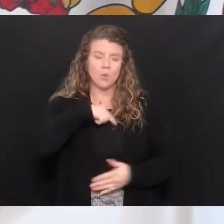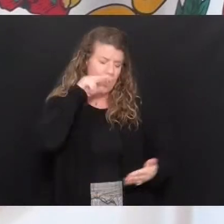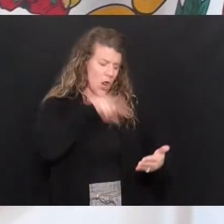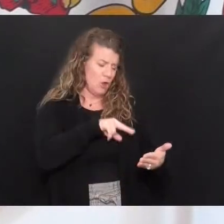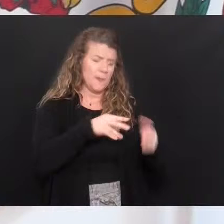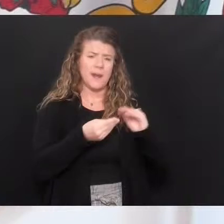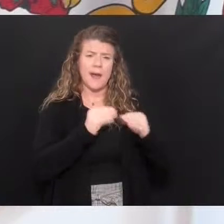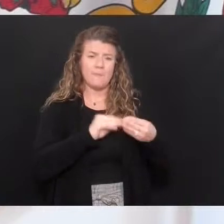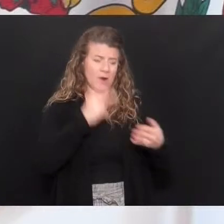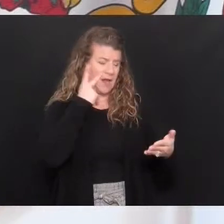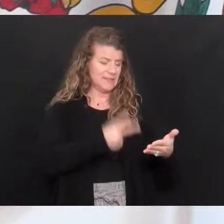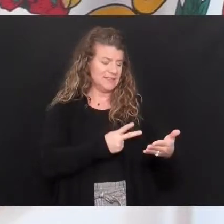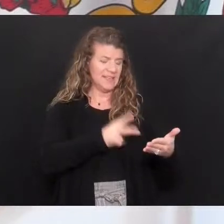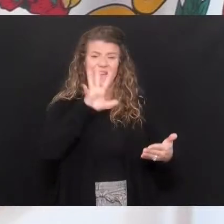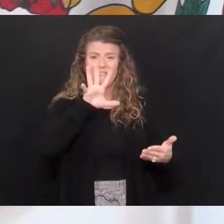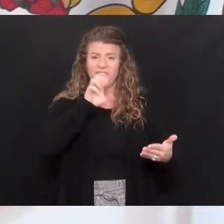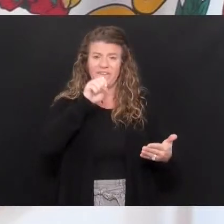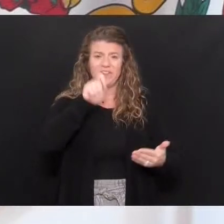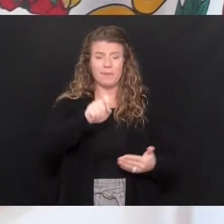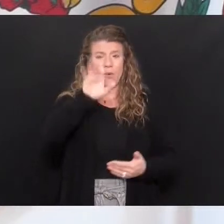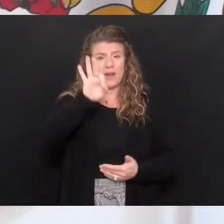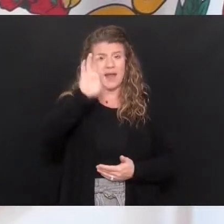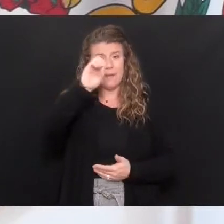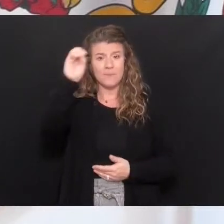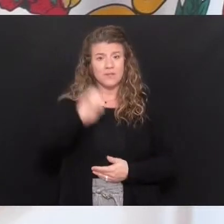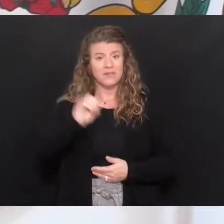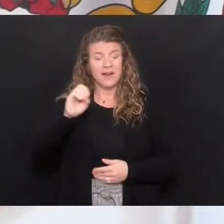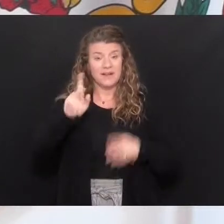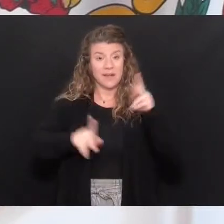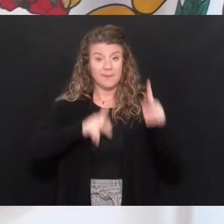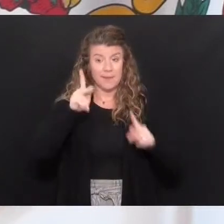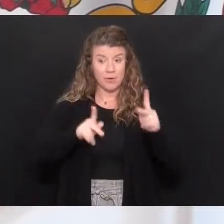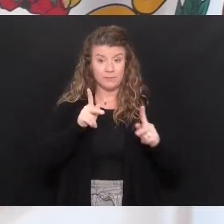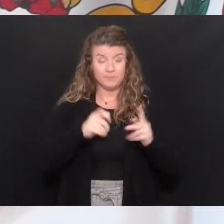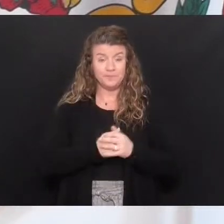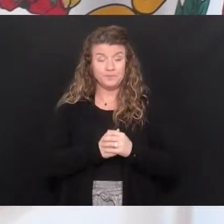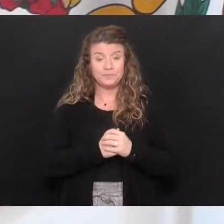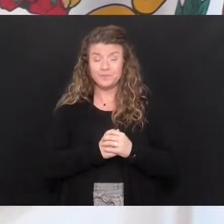see a number like 50.9% of our people, and I know